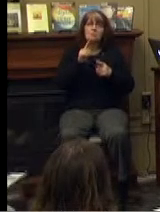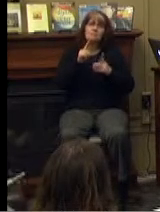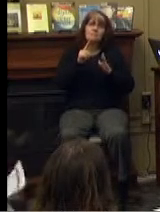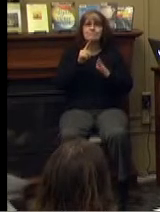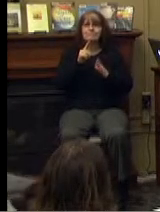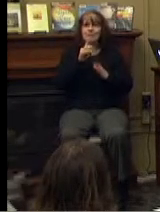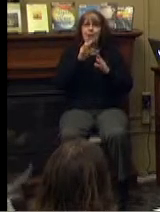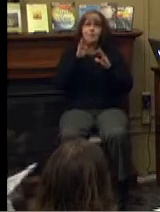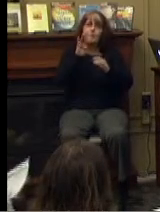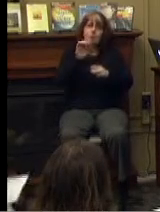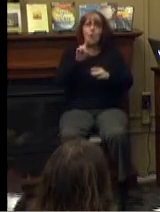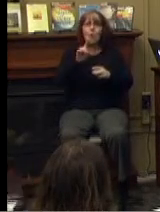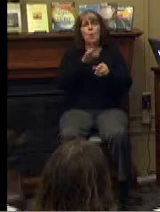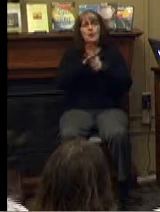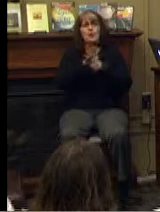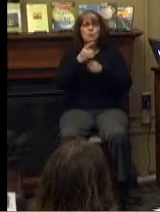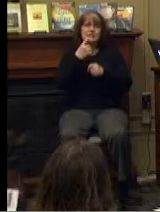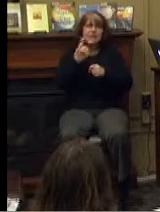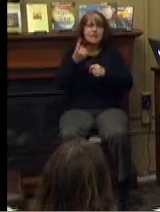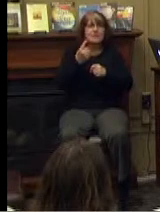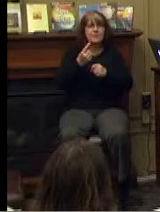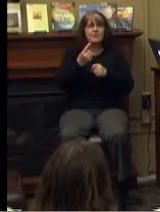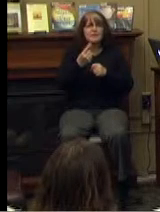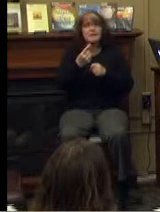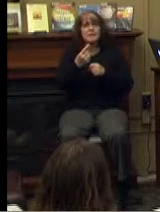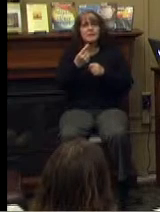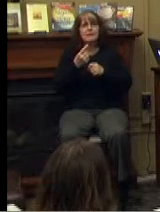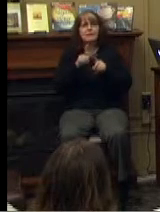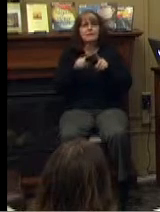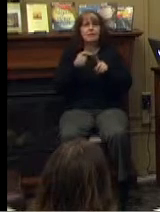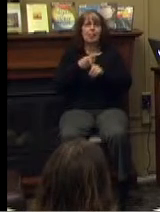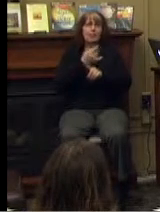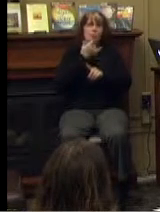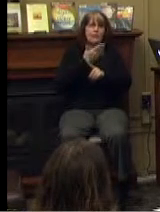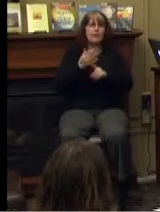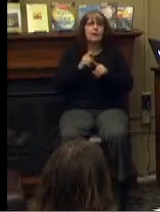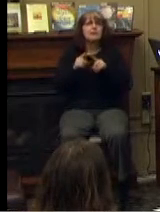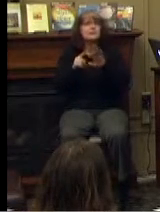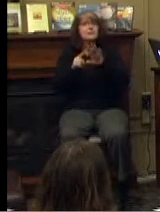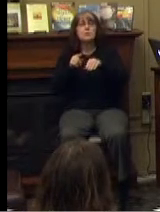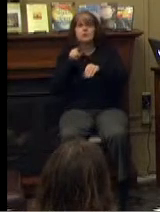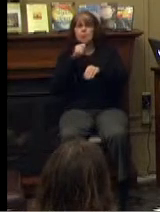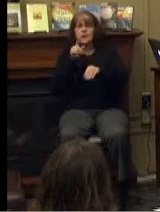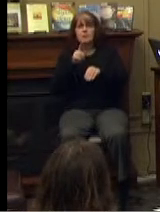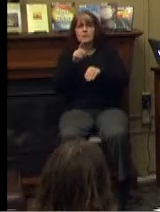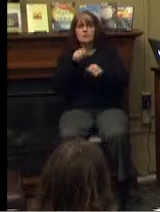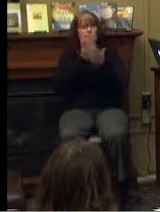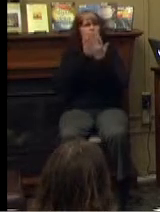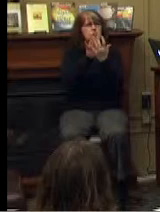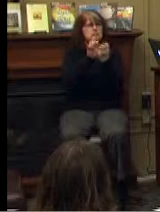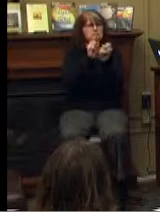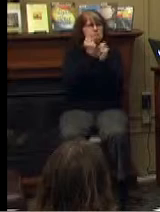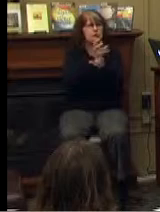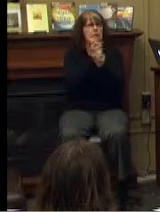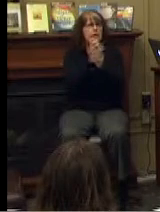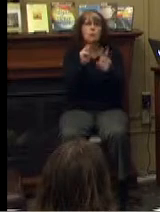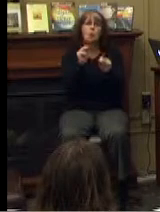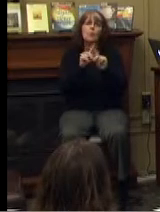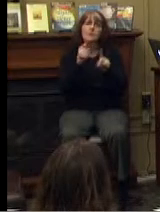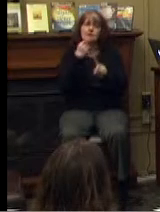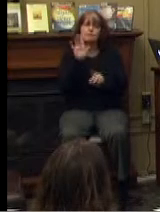You're not going to say it in criticism. You're not going to say it to be mean, but you're going to say, this is hurtful. So one of the things I spoke